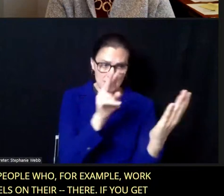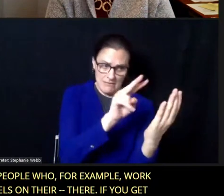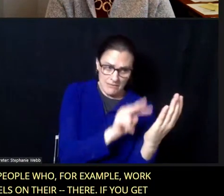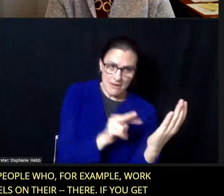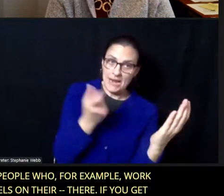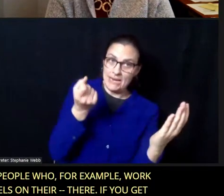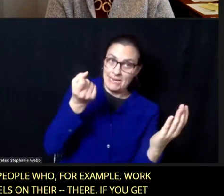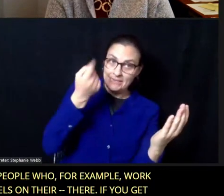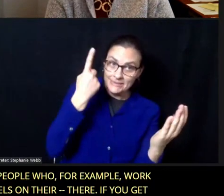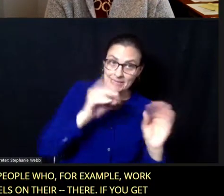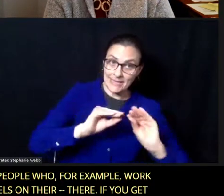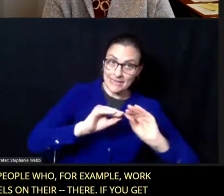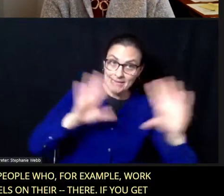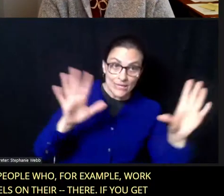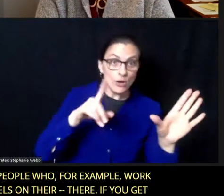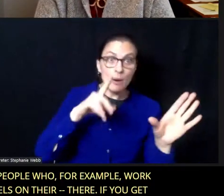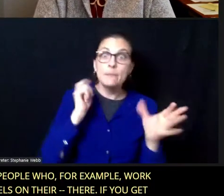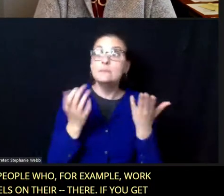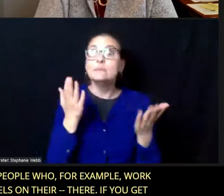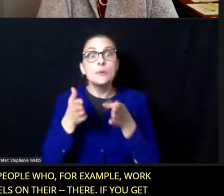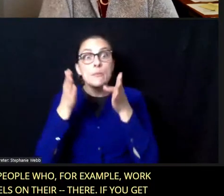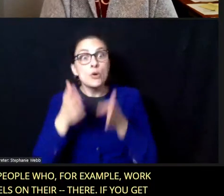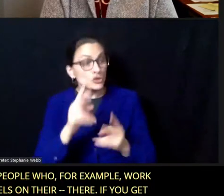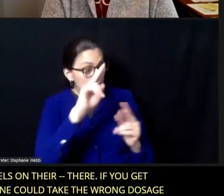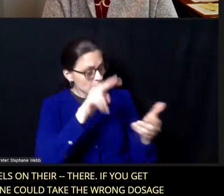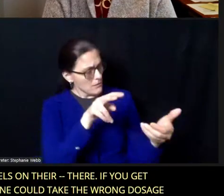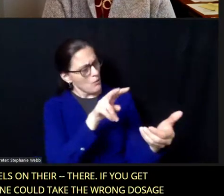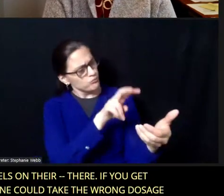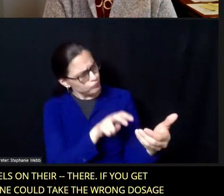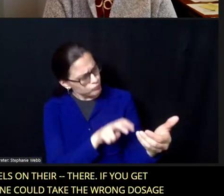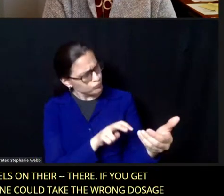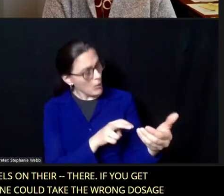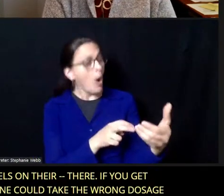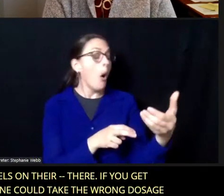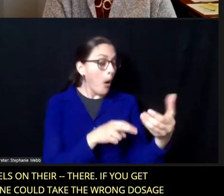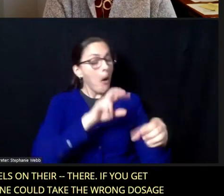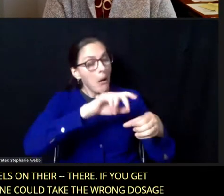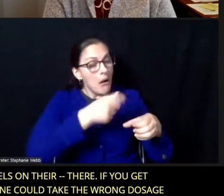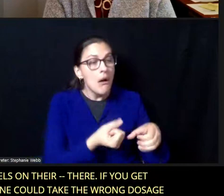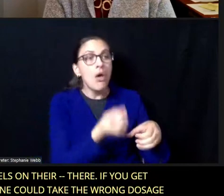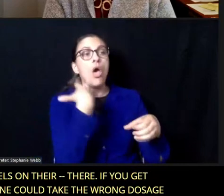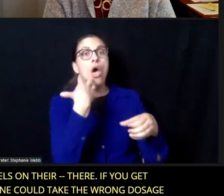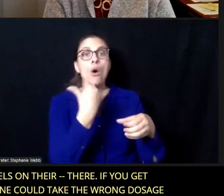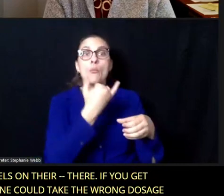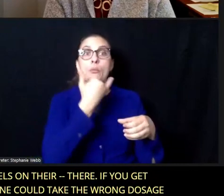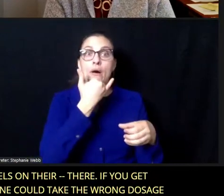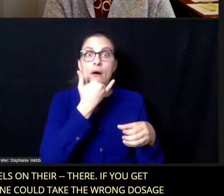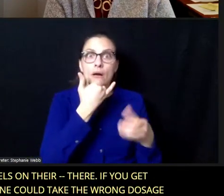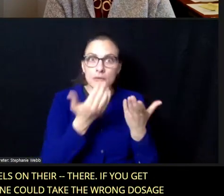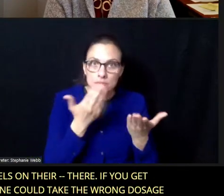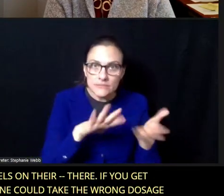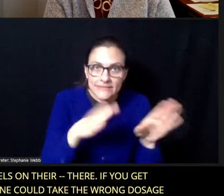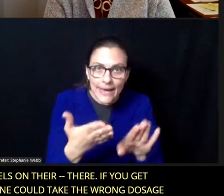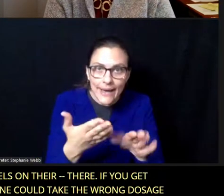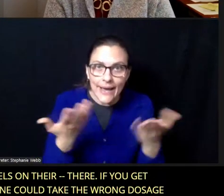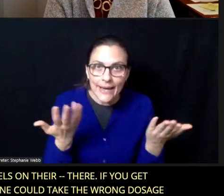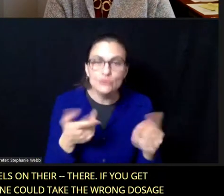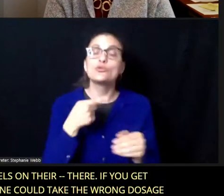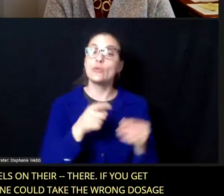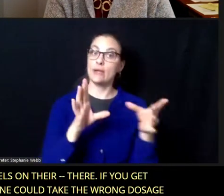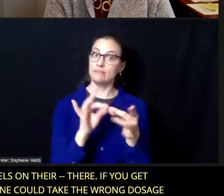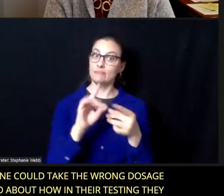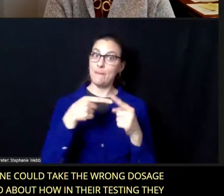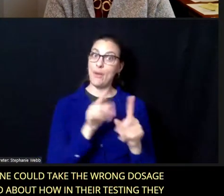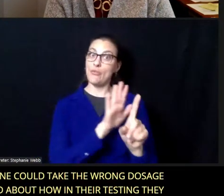they talked about how, you know, in their testing, they actually give people scenarios with different sorts of medical symptoms